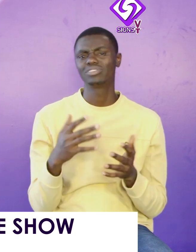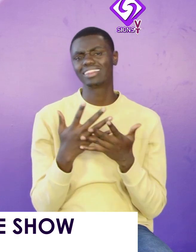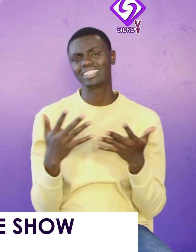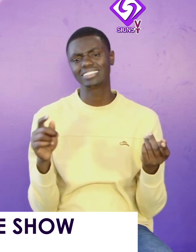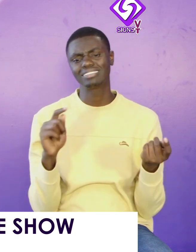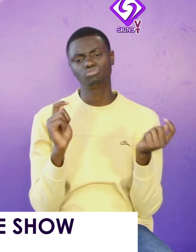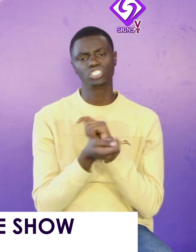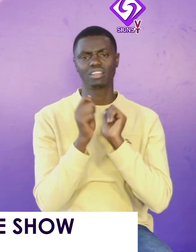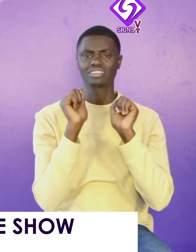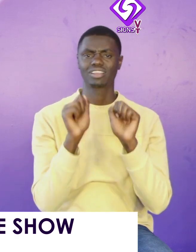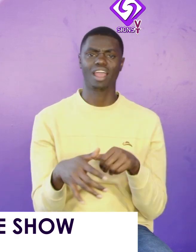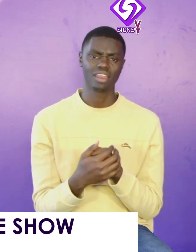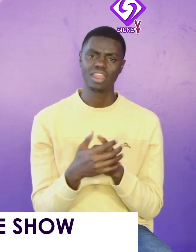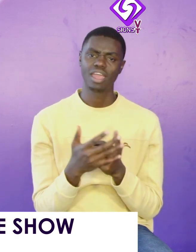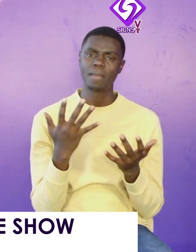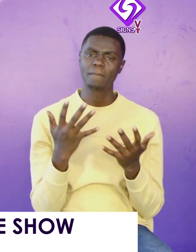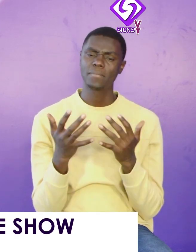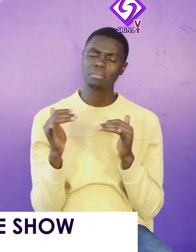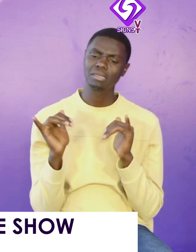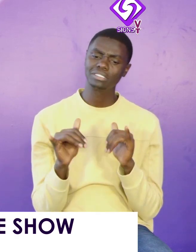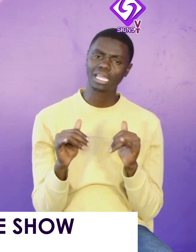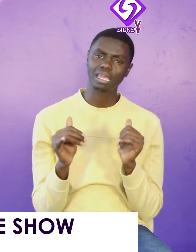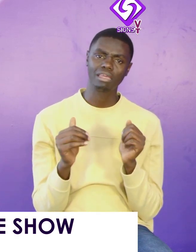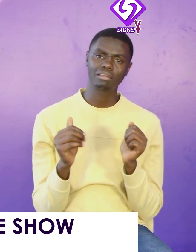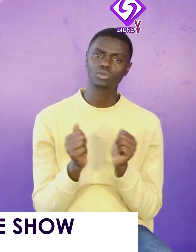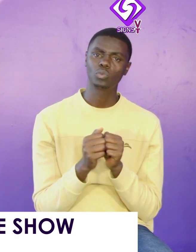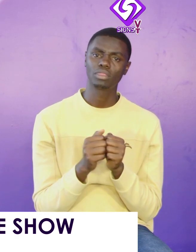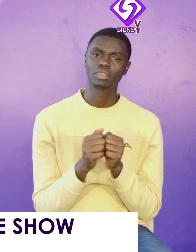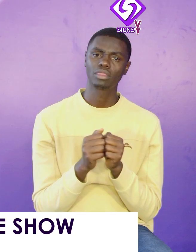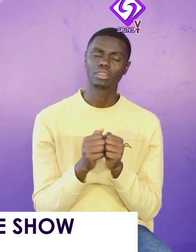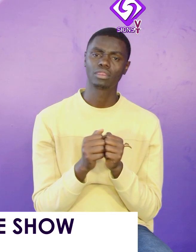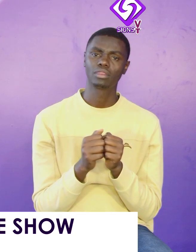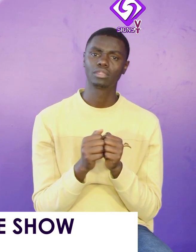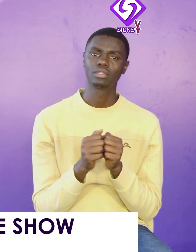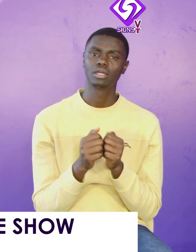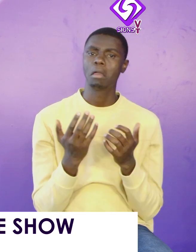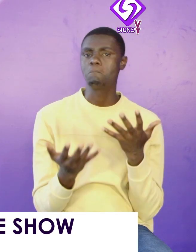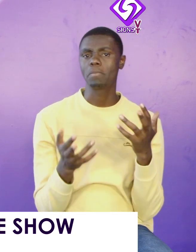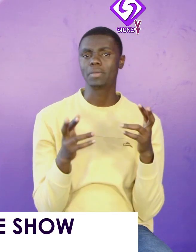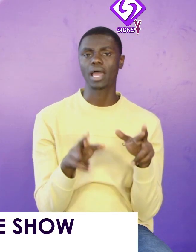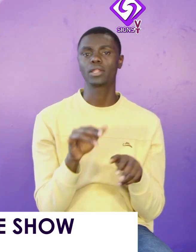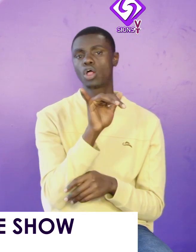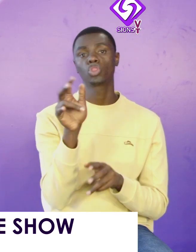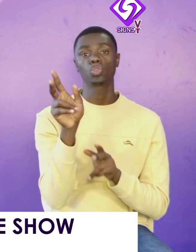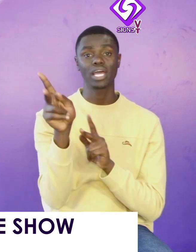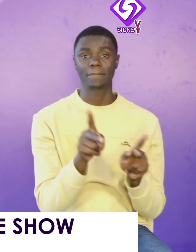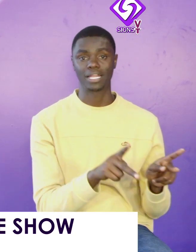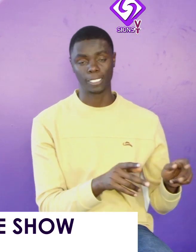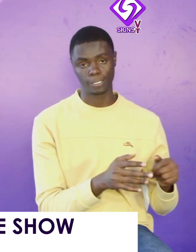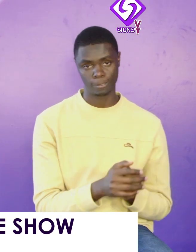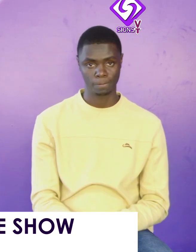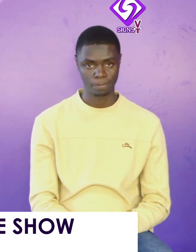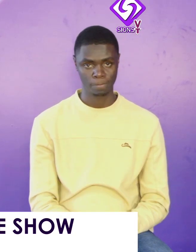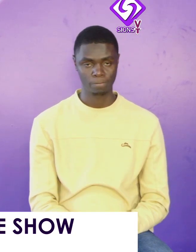changed. Maybe it has been like that with you before. Yeah, maybe it happened. Those are patterns maybe.